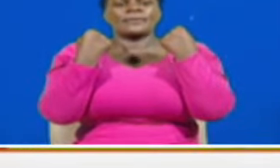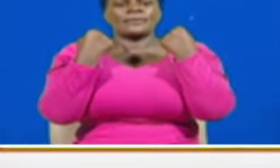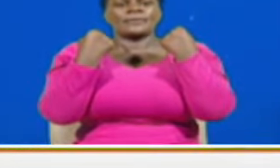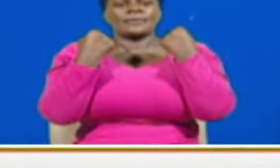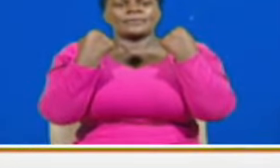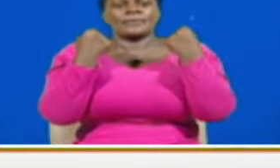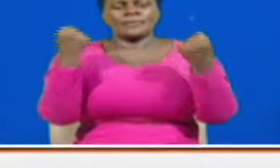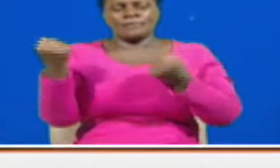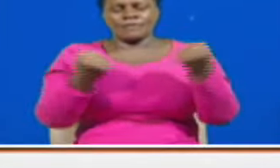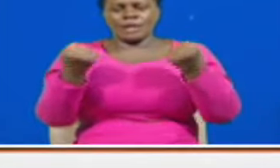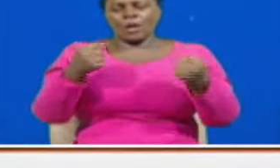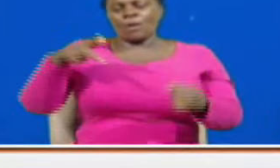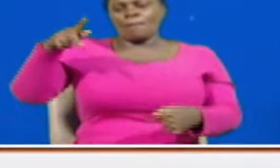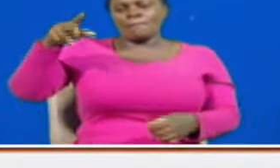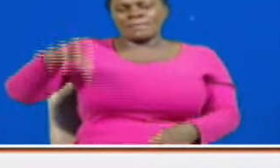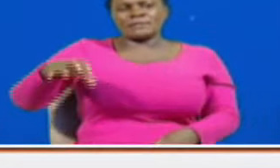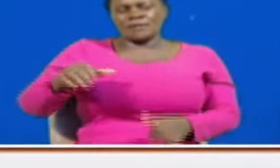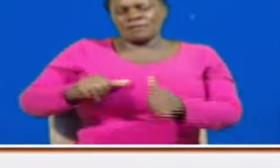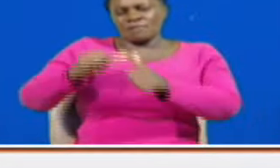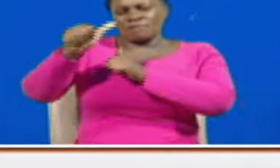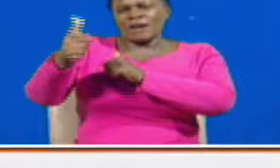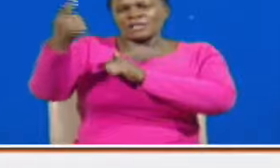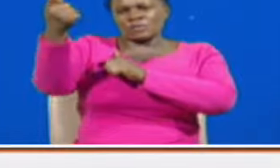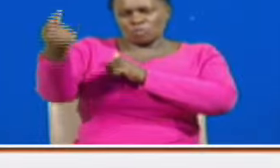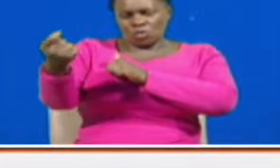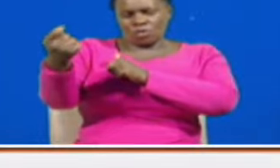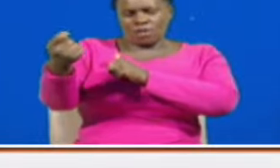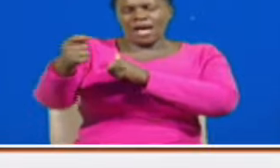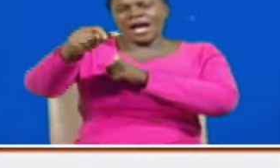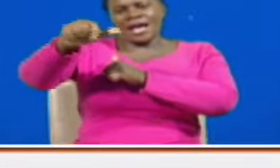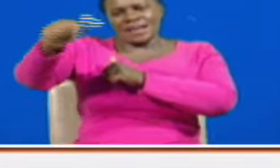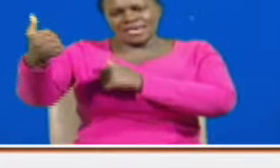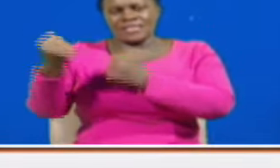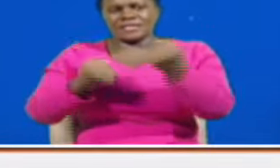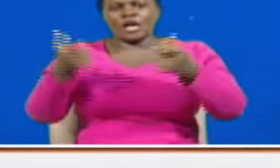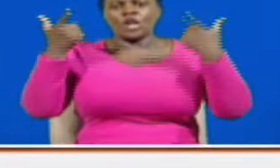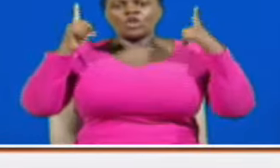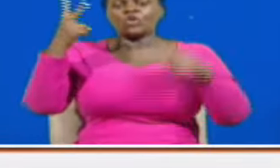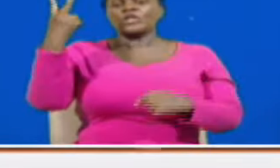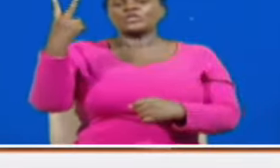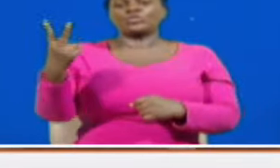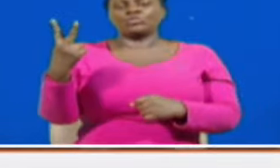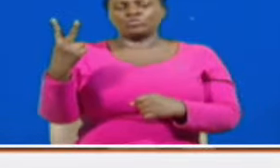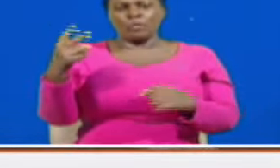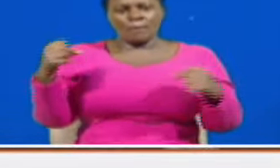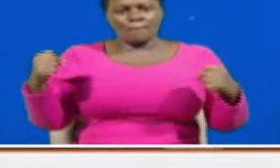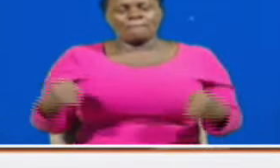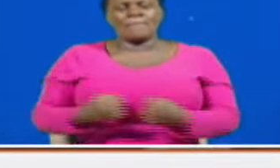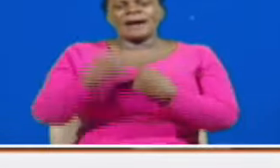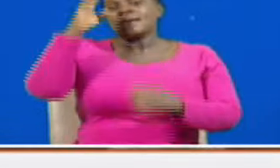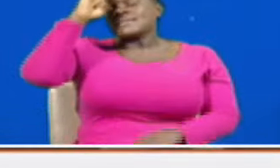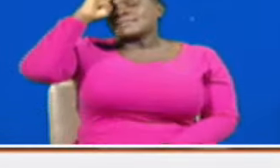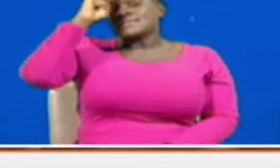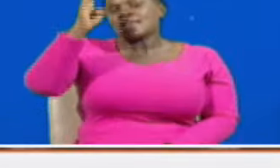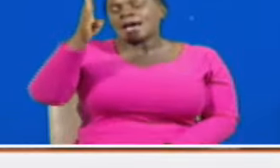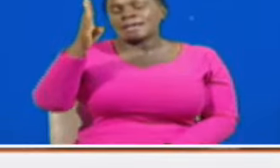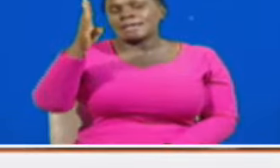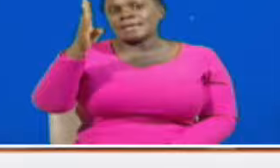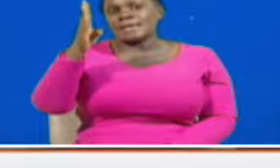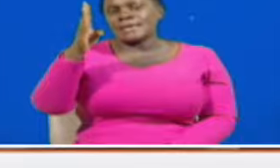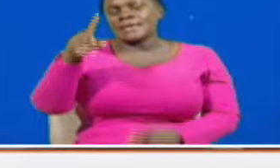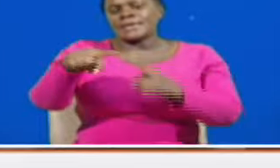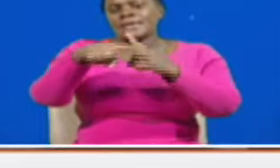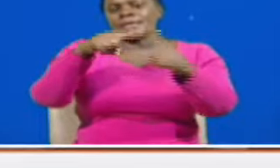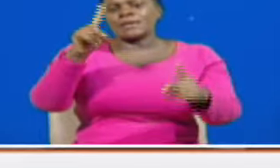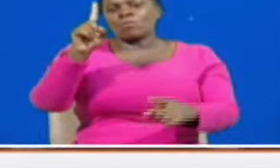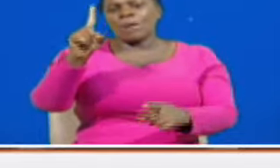na hiyo gari ya abiria. A few meters from today's scene is the spot where two trailers and a probox collided on Sunday, leading to the death